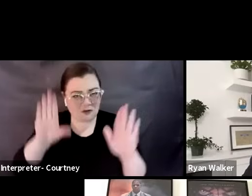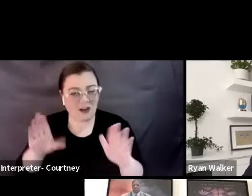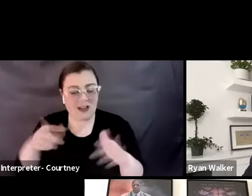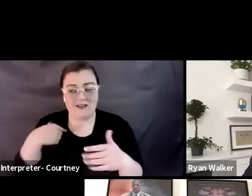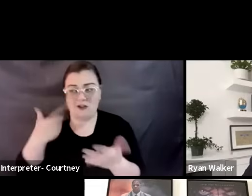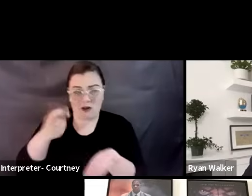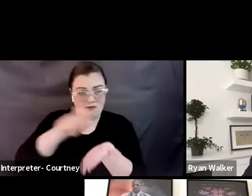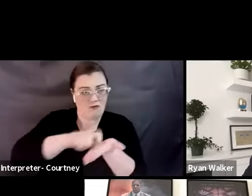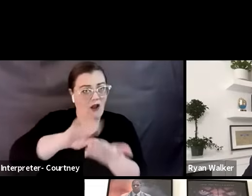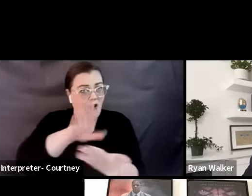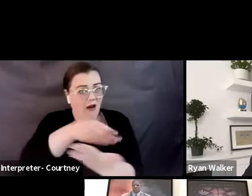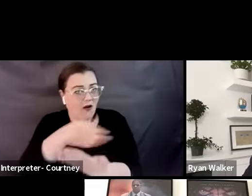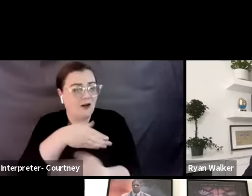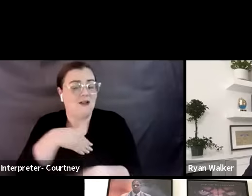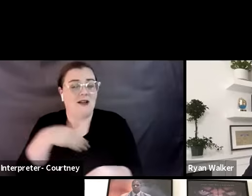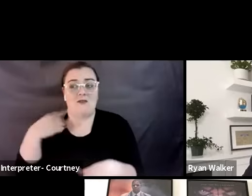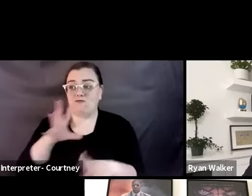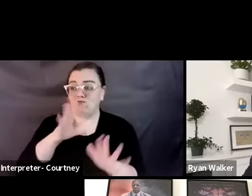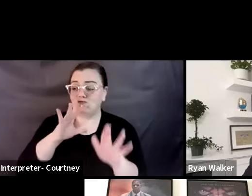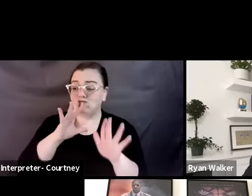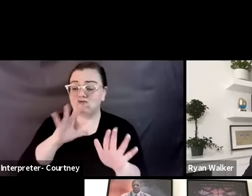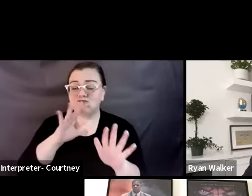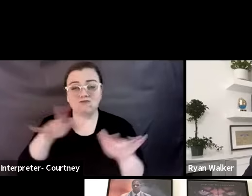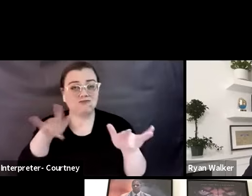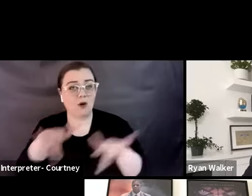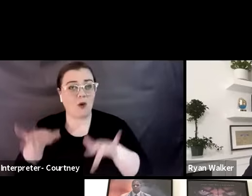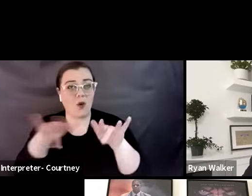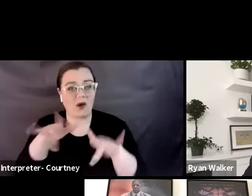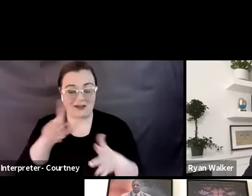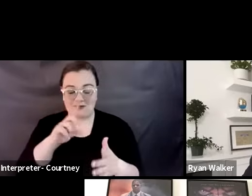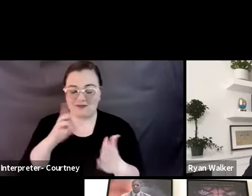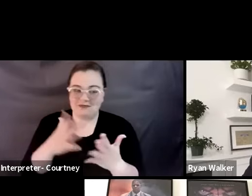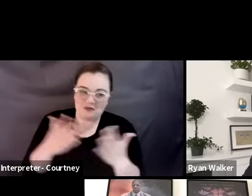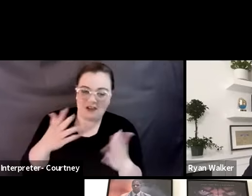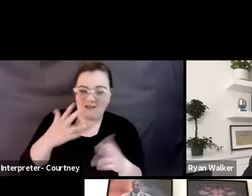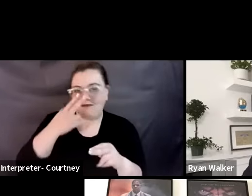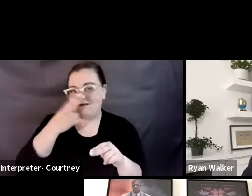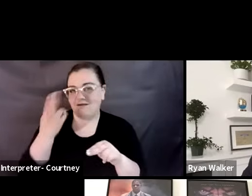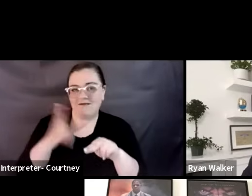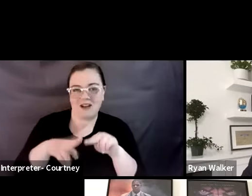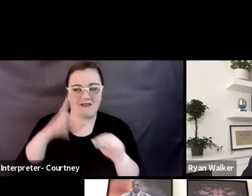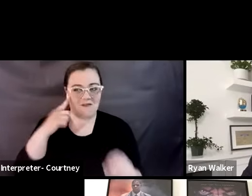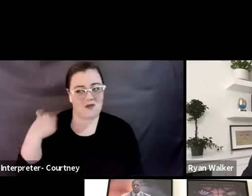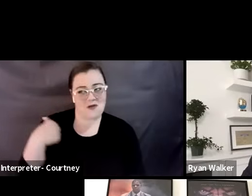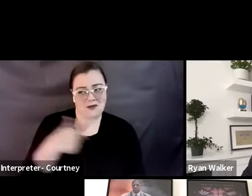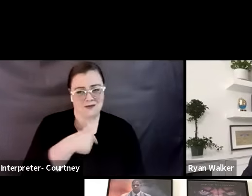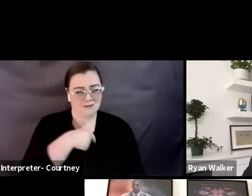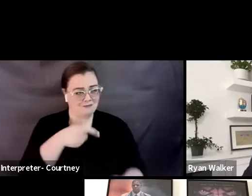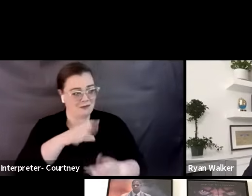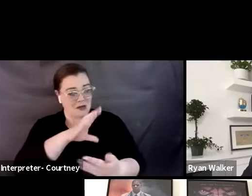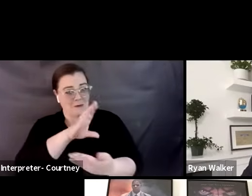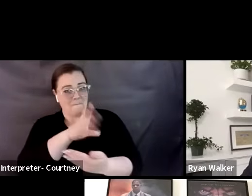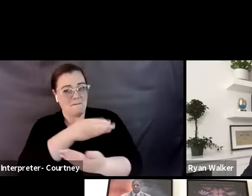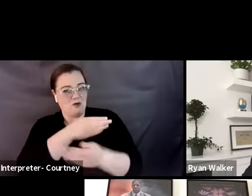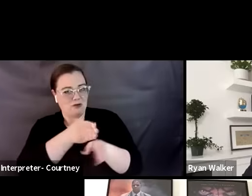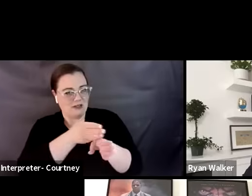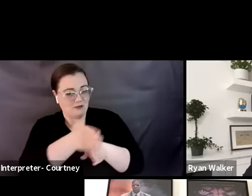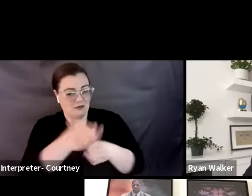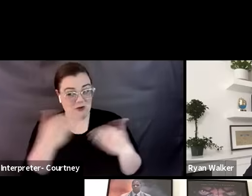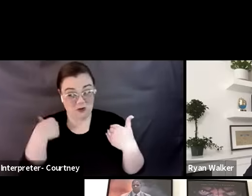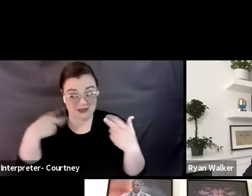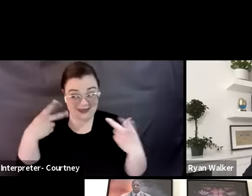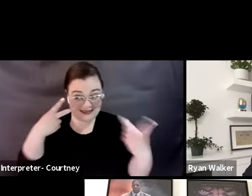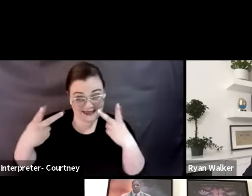and so that's been really fun for us in the music industry to have that. And by the